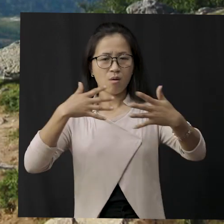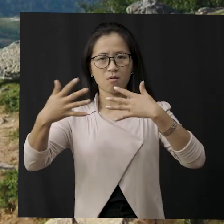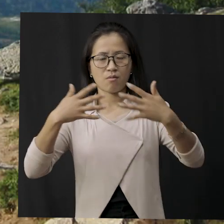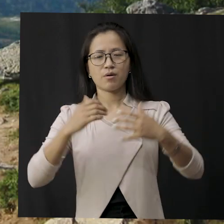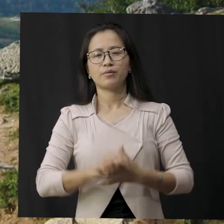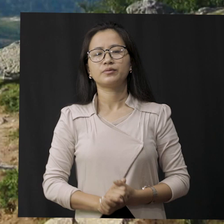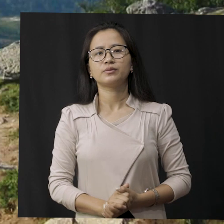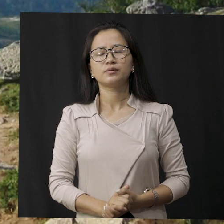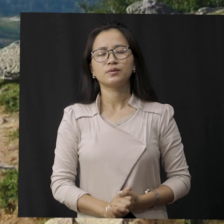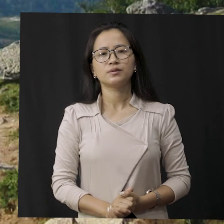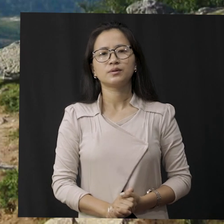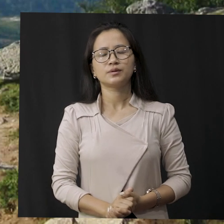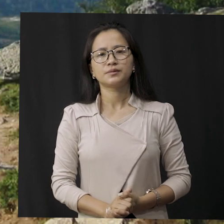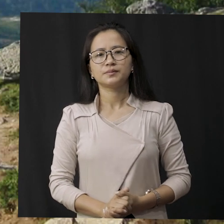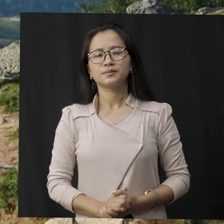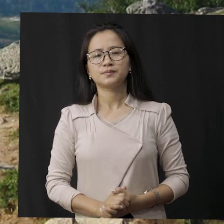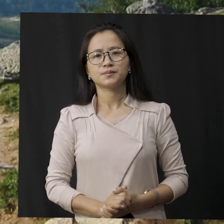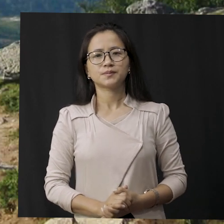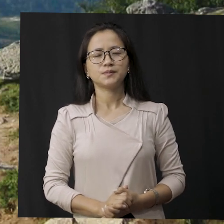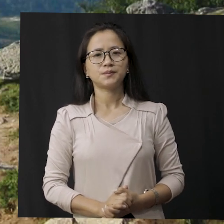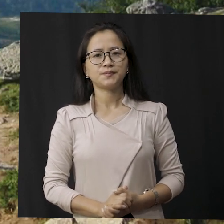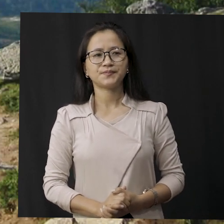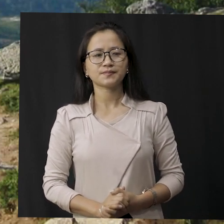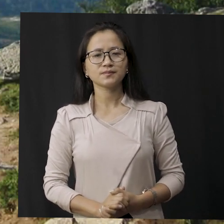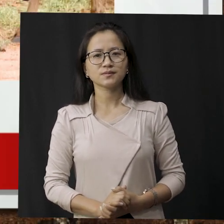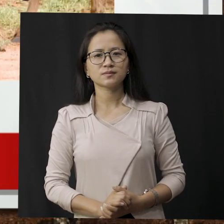weather, okay?